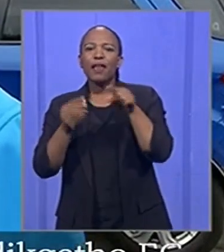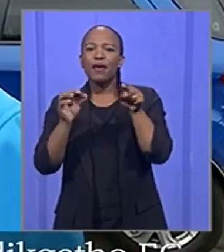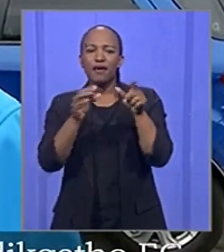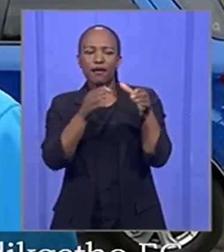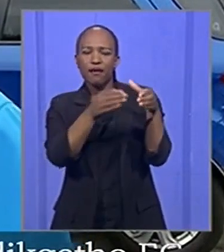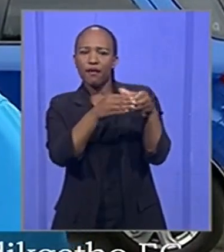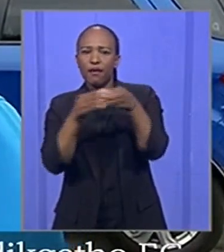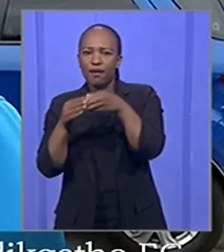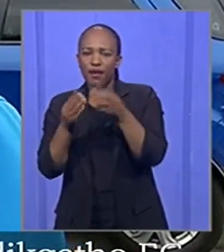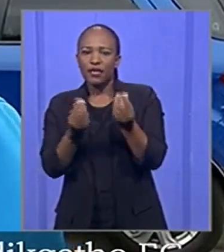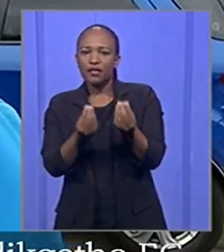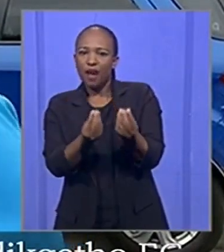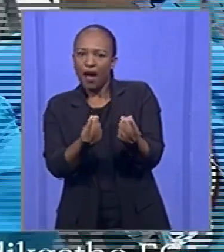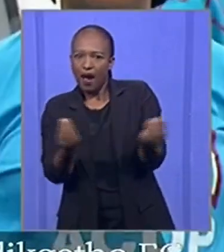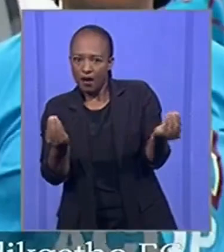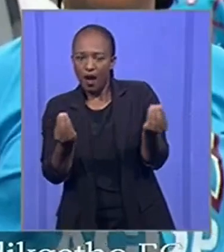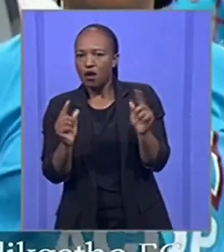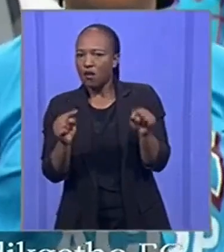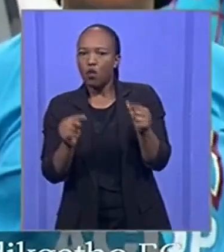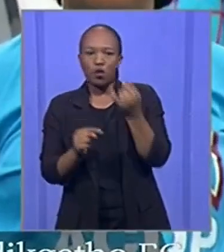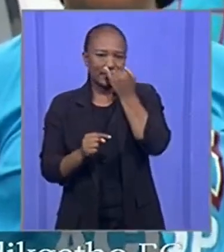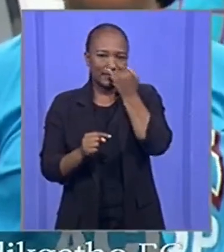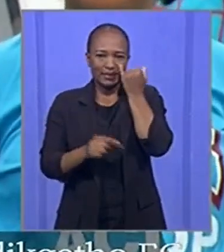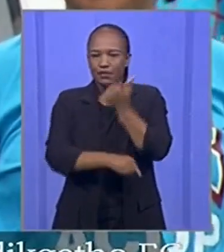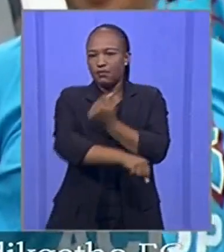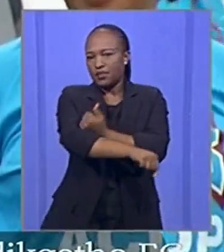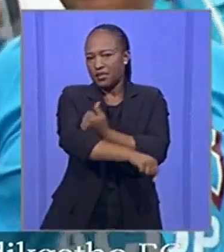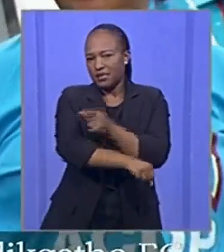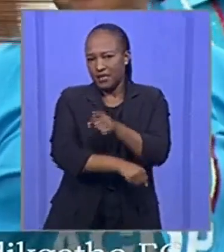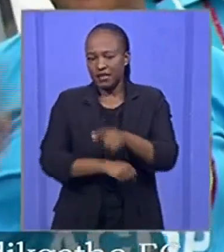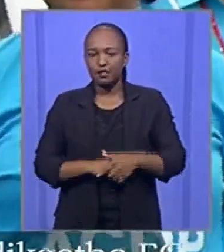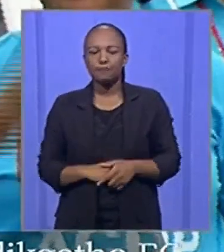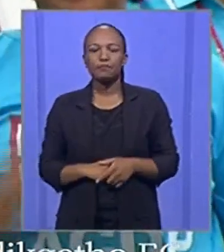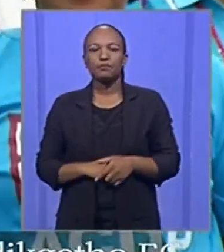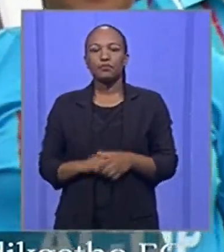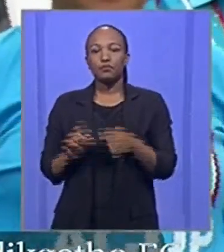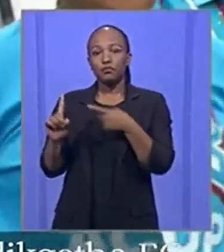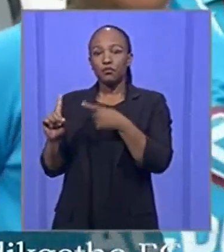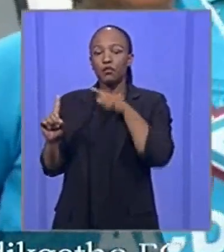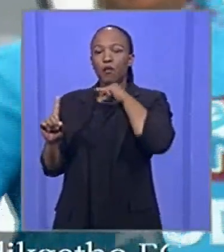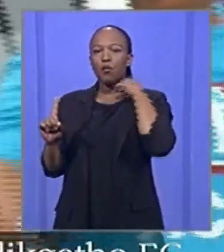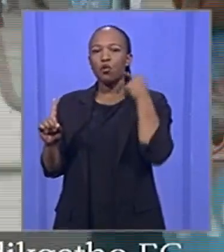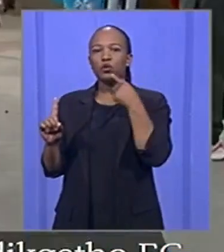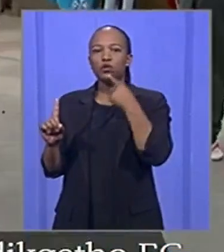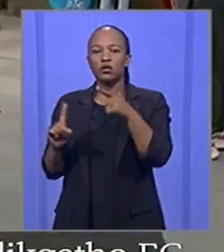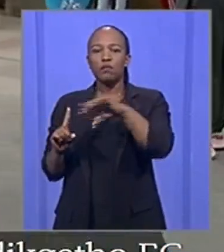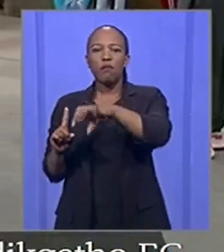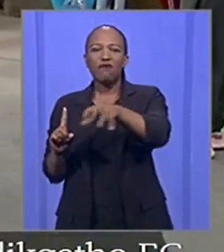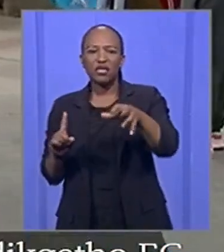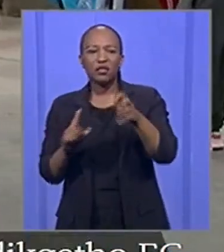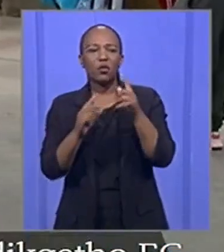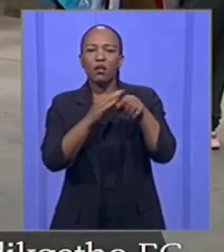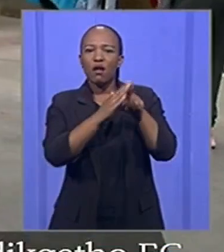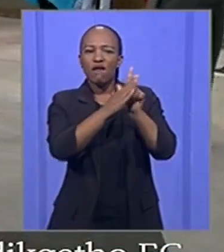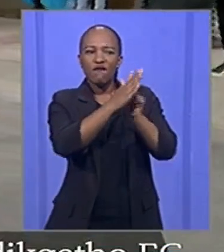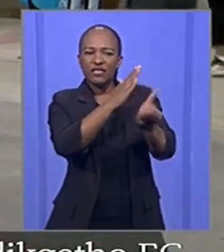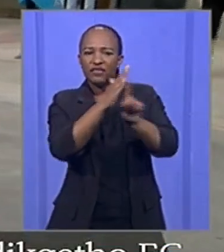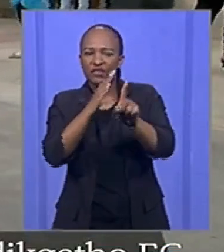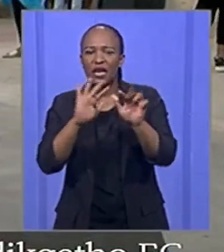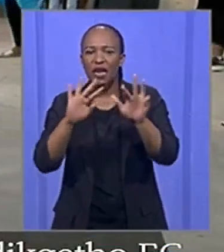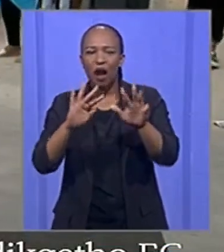children aren't going to go away to go to drugs. Moruti Mishwe o re o tlo etela diprovinsi tsohle tse robong ho hasa molaetsa wa tshepo ka